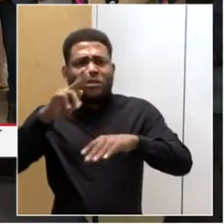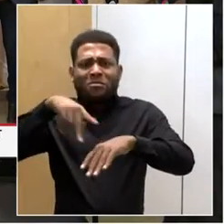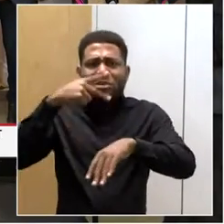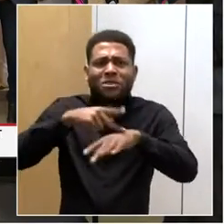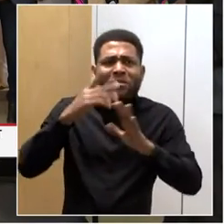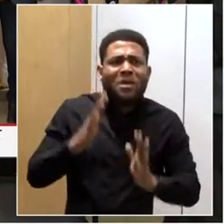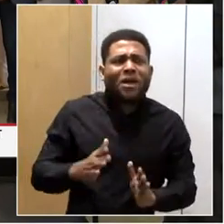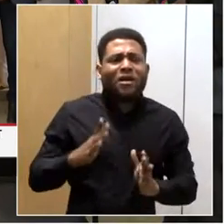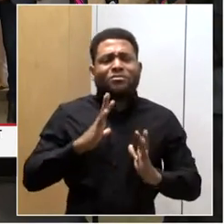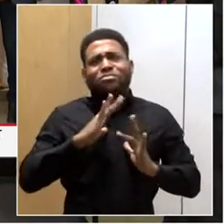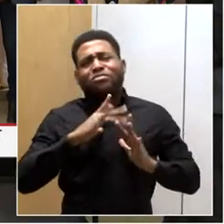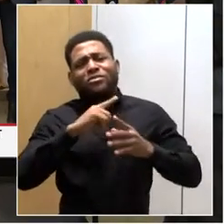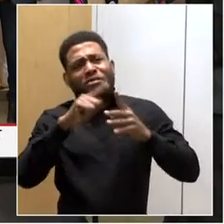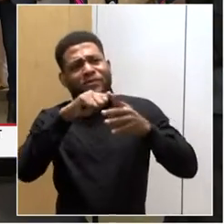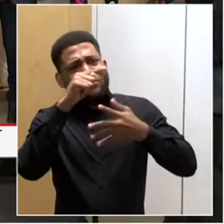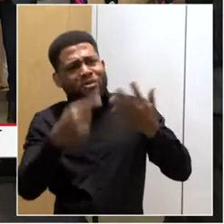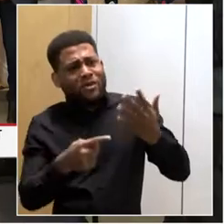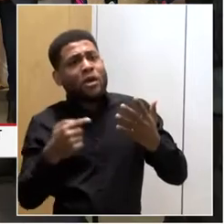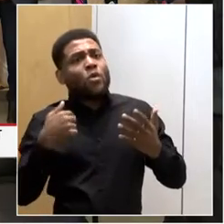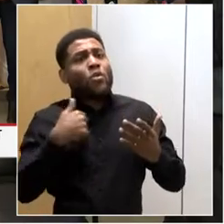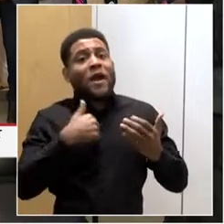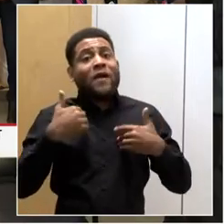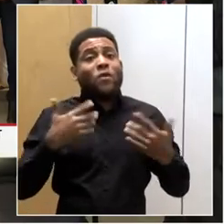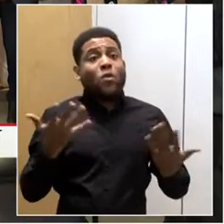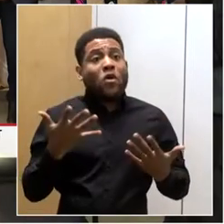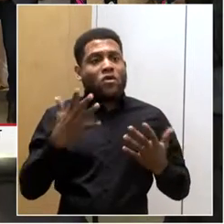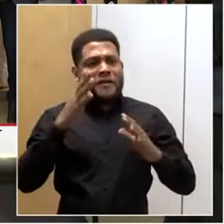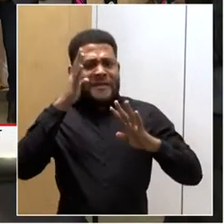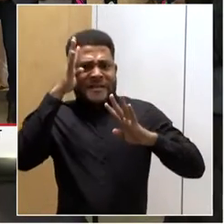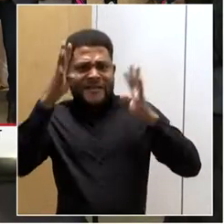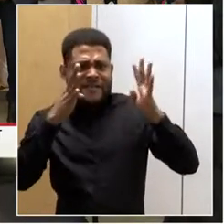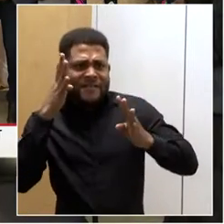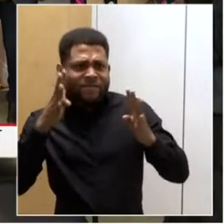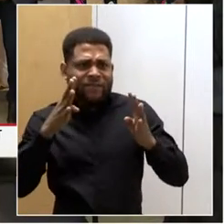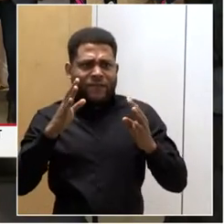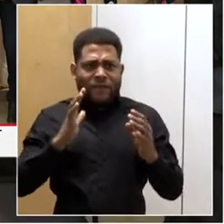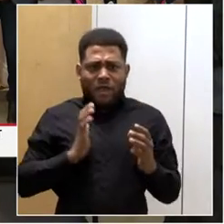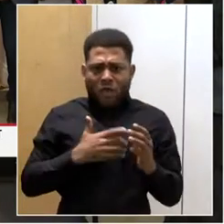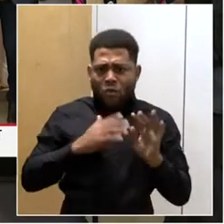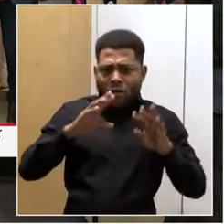the benefit of the innovations that we have created at DC